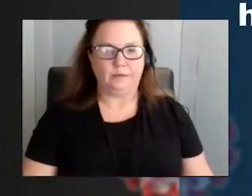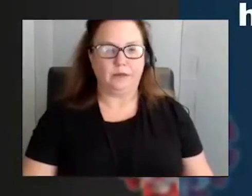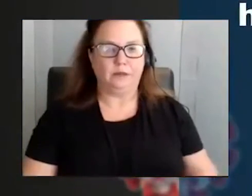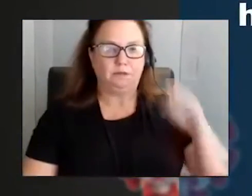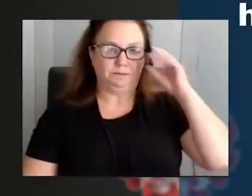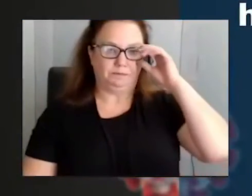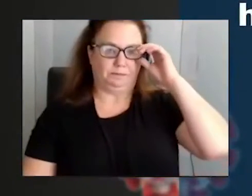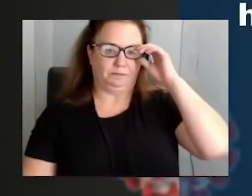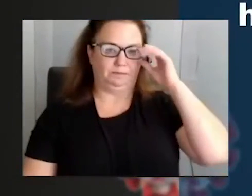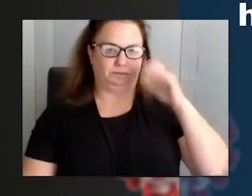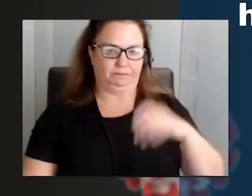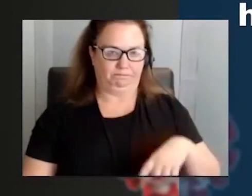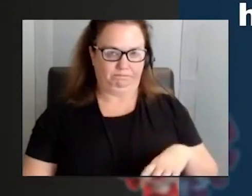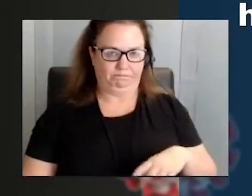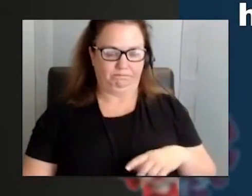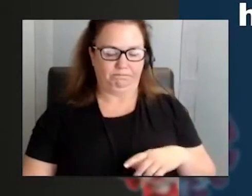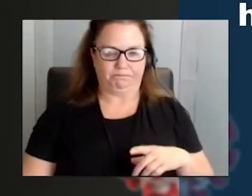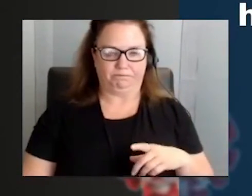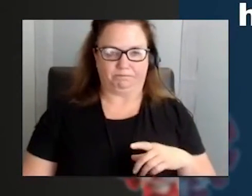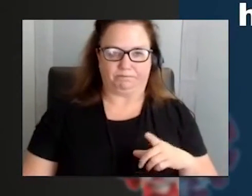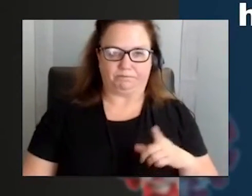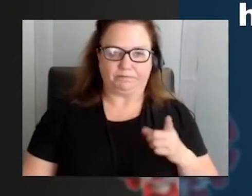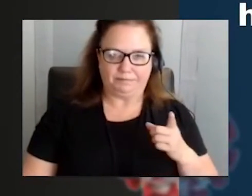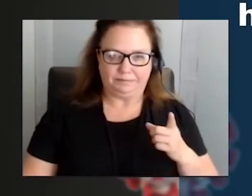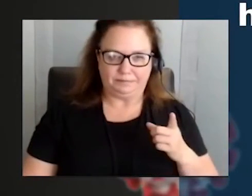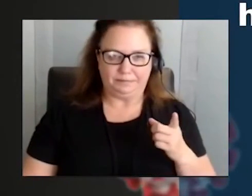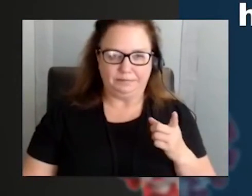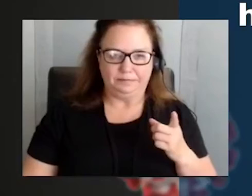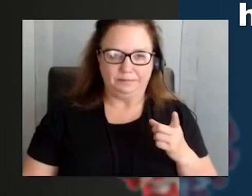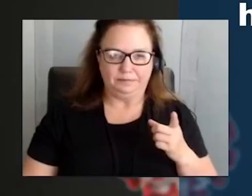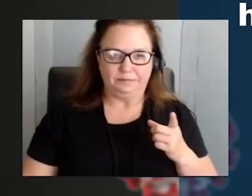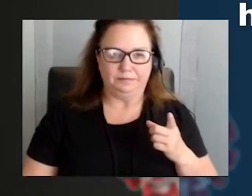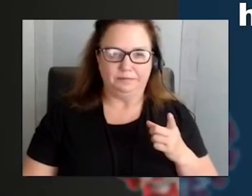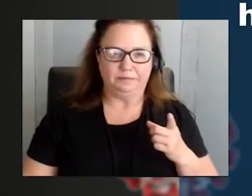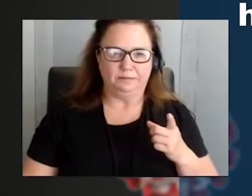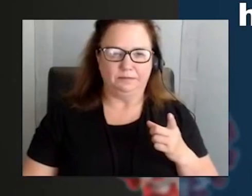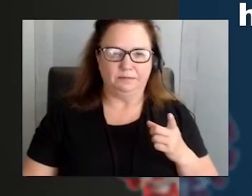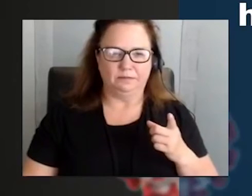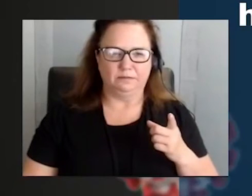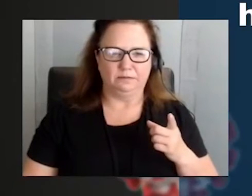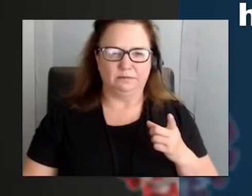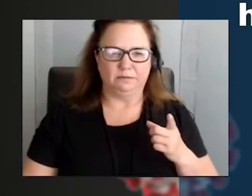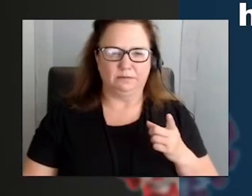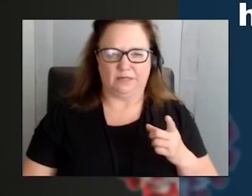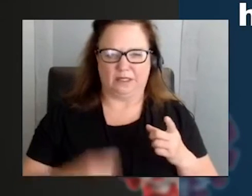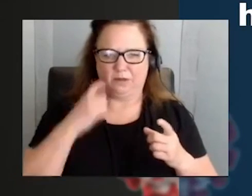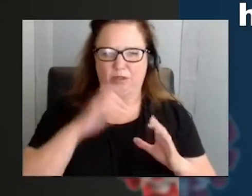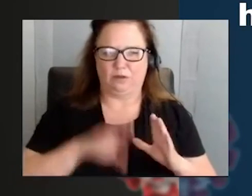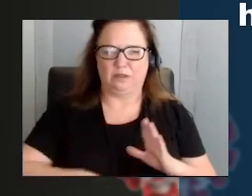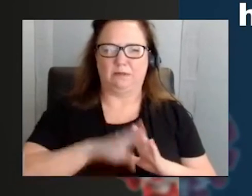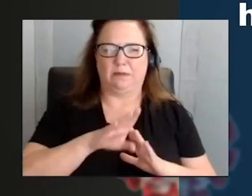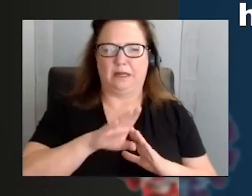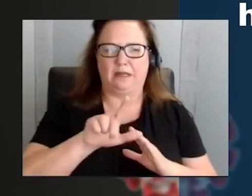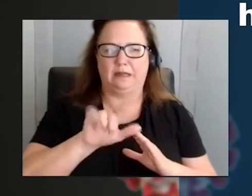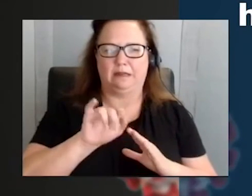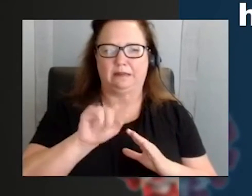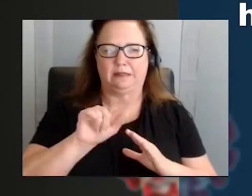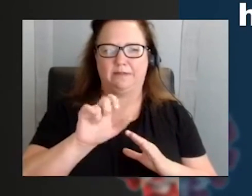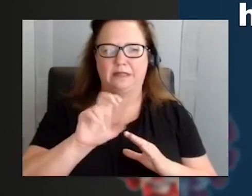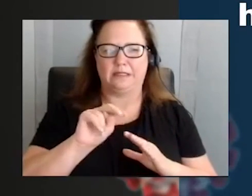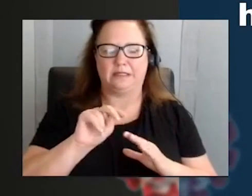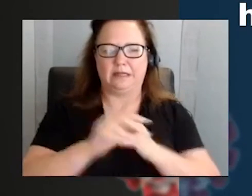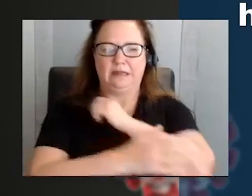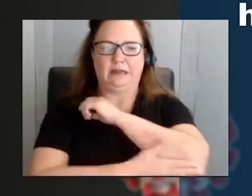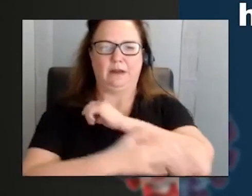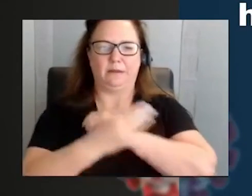causing the huge spike of COVID-19 in Livingston County, Missouri? It was recently rated the second hottest spot in the United